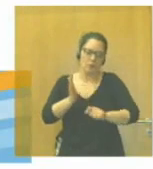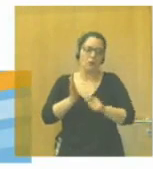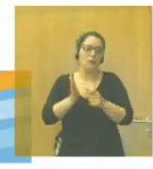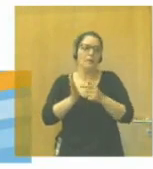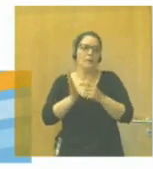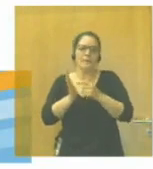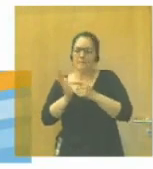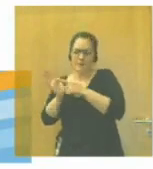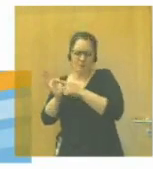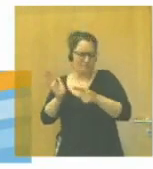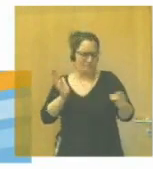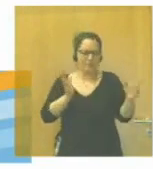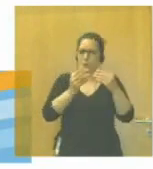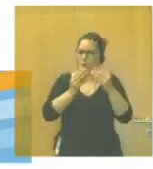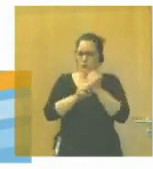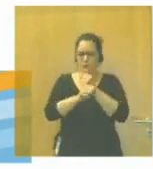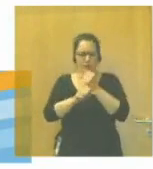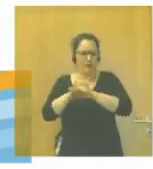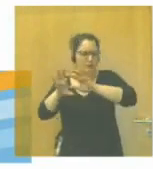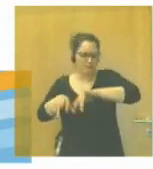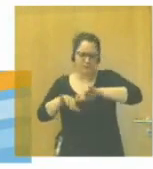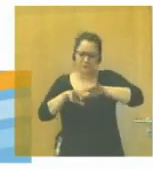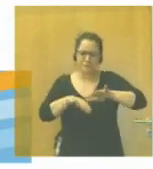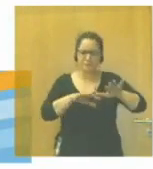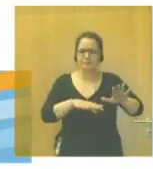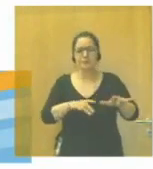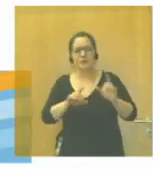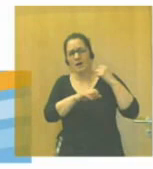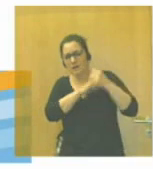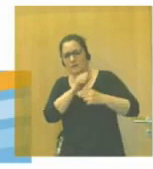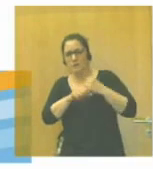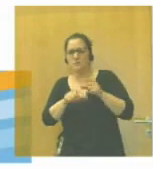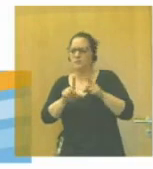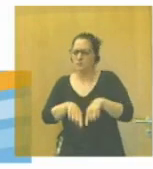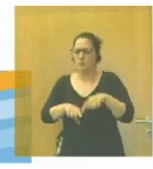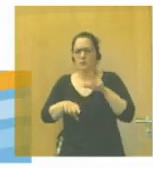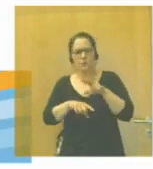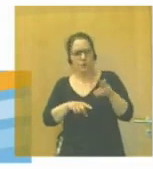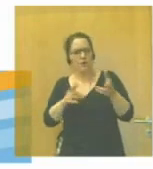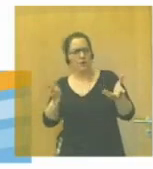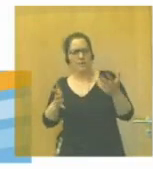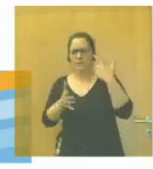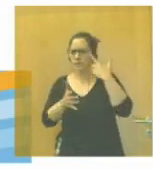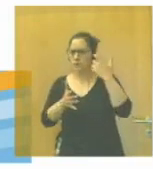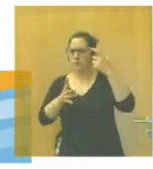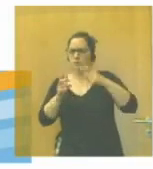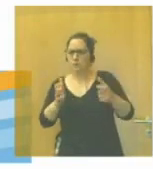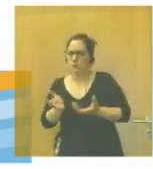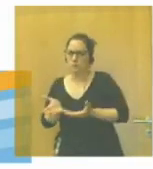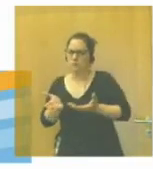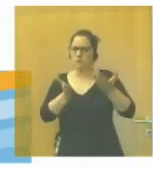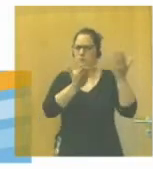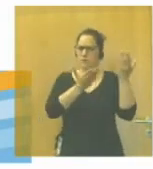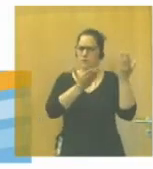United States since then. It's actually gone up significantly since then. So I say that not to discourage you, but to just have